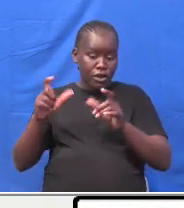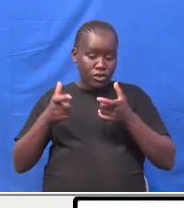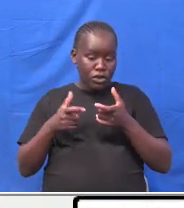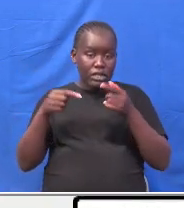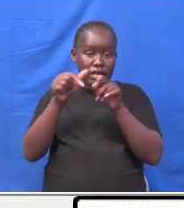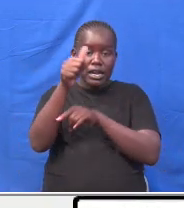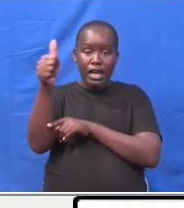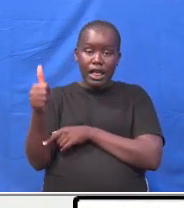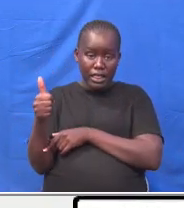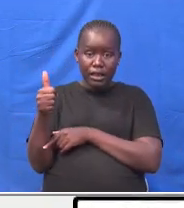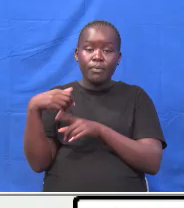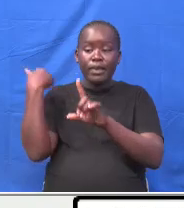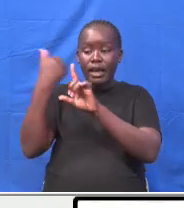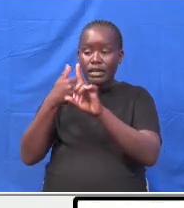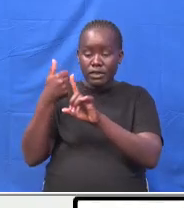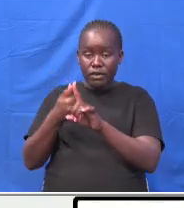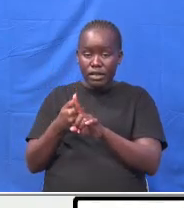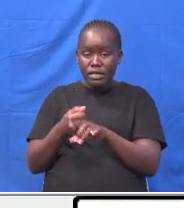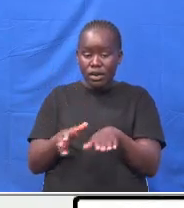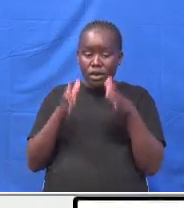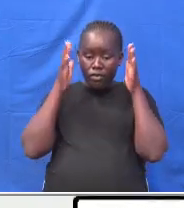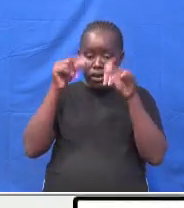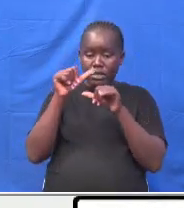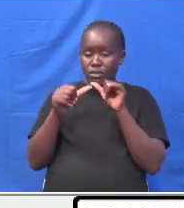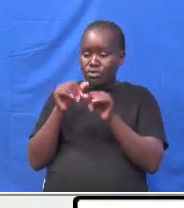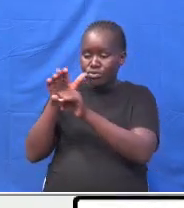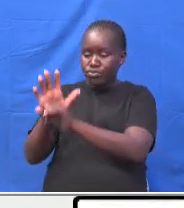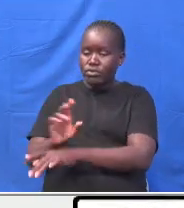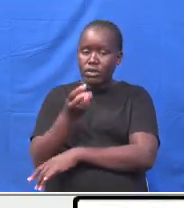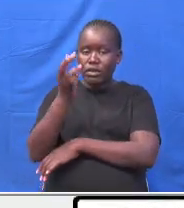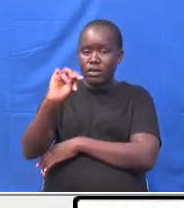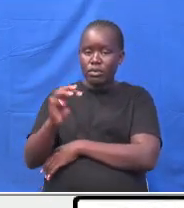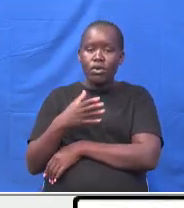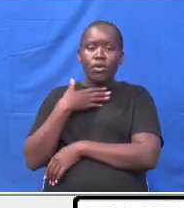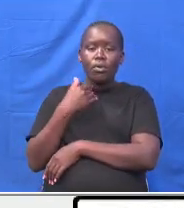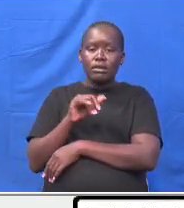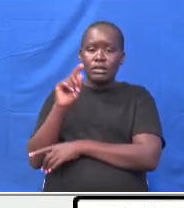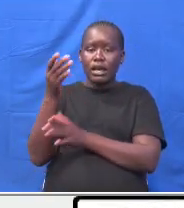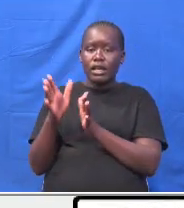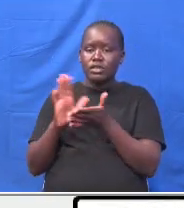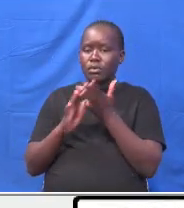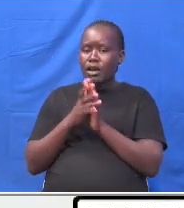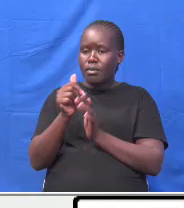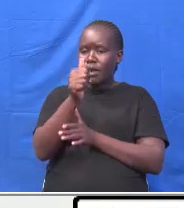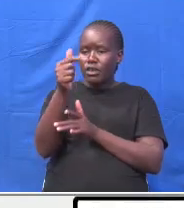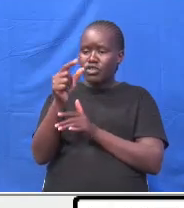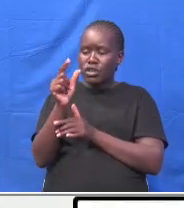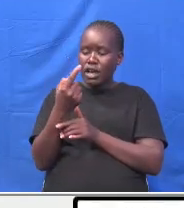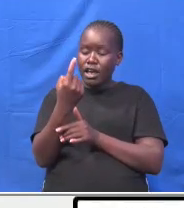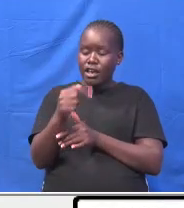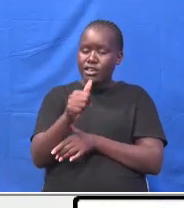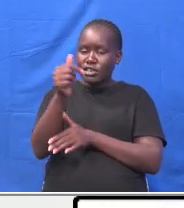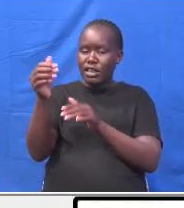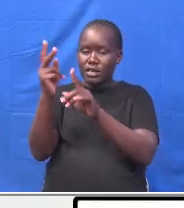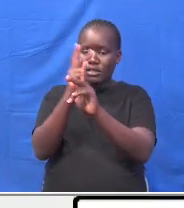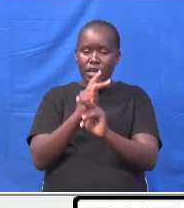with the intention of intimidating them. We urge Kenyans to be each other's keeper and to stand up for each other and